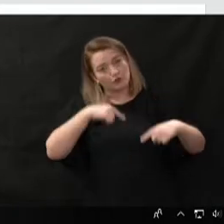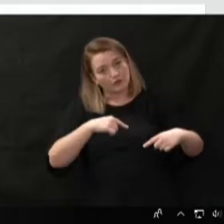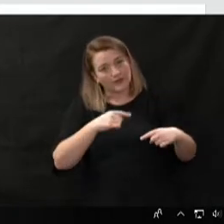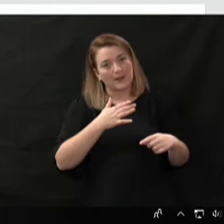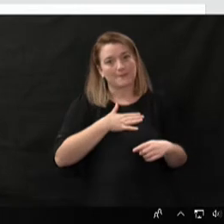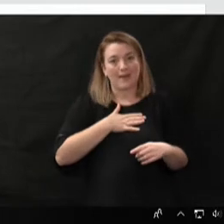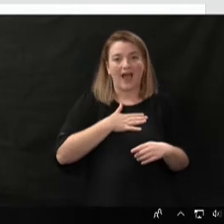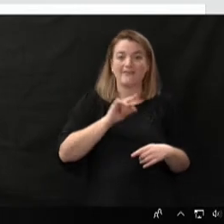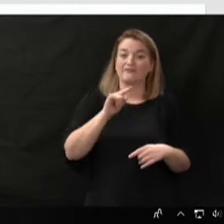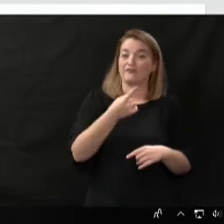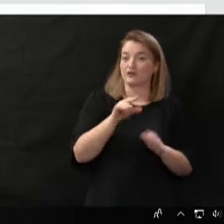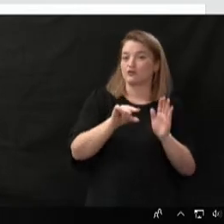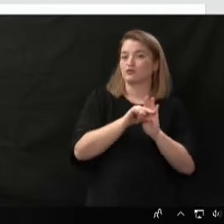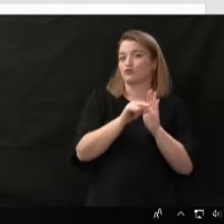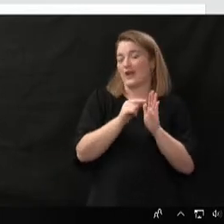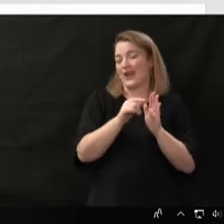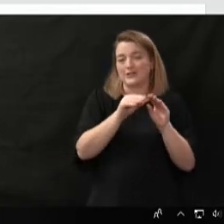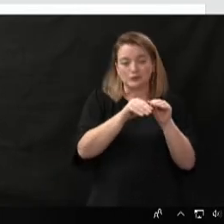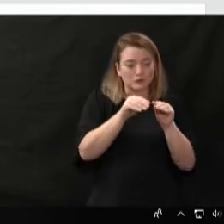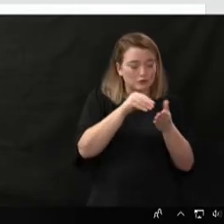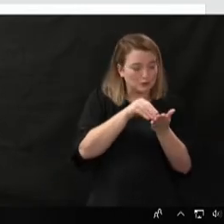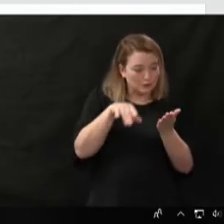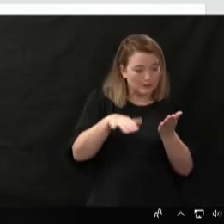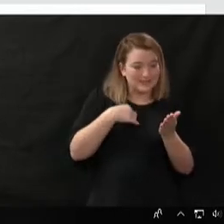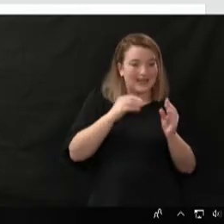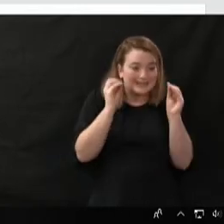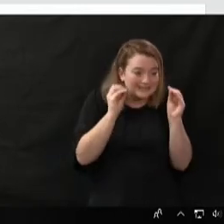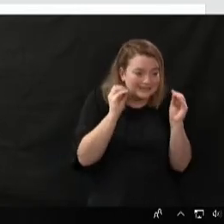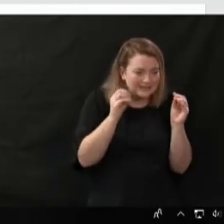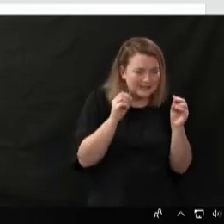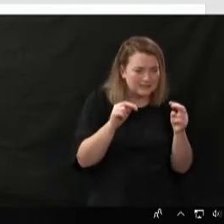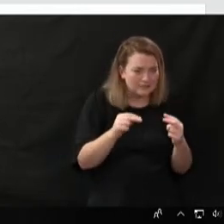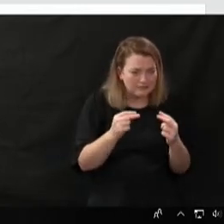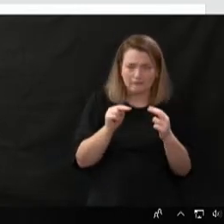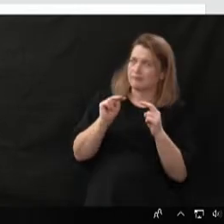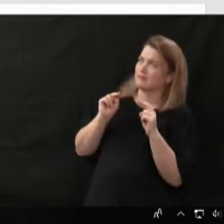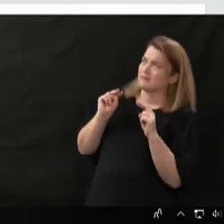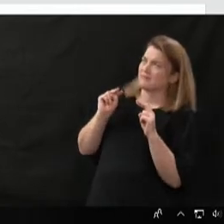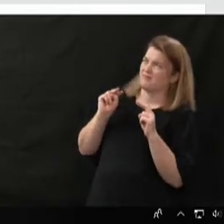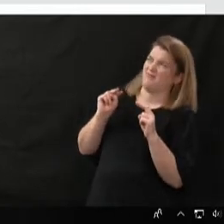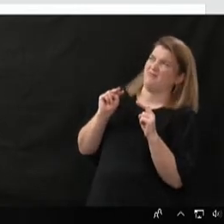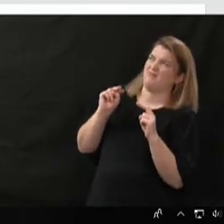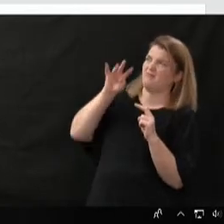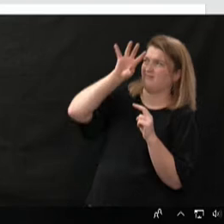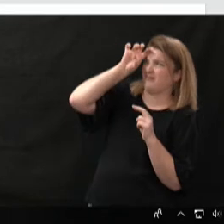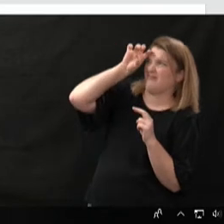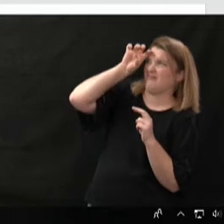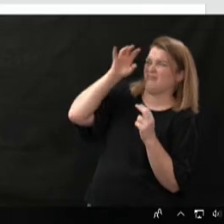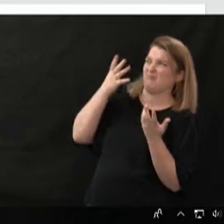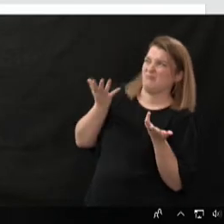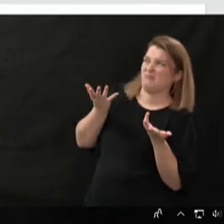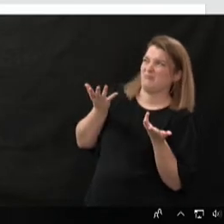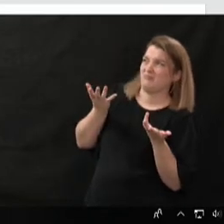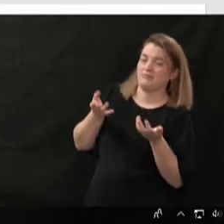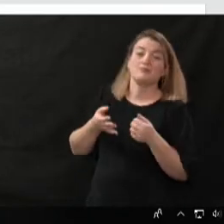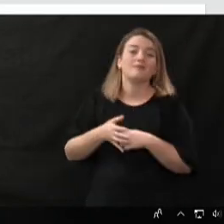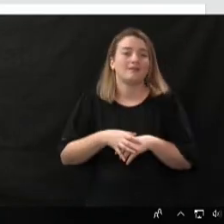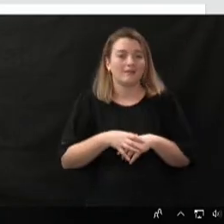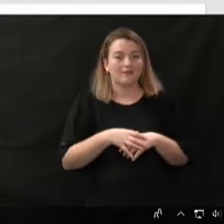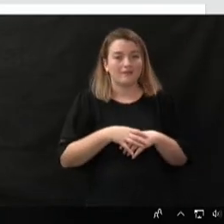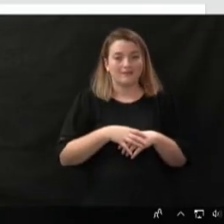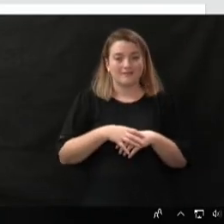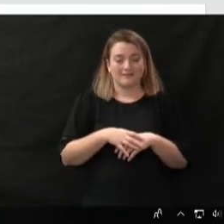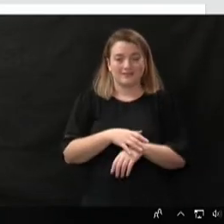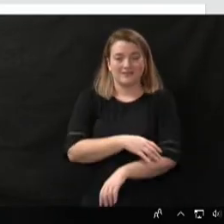first graders and I teach them that. They kind of look at me with the question mark, like what? Can you hear back in the